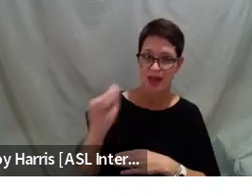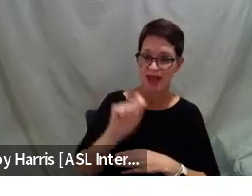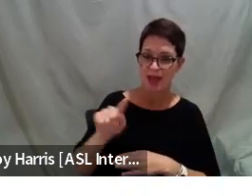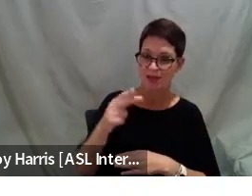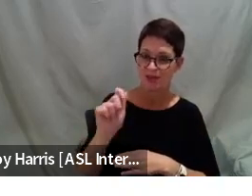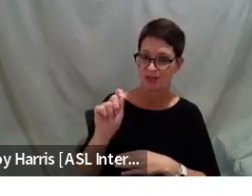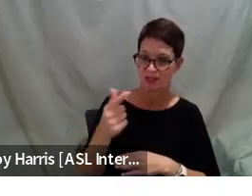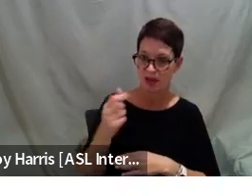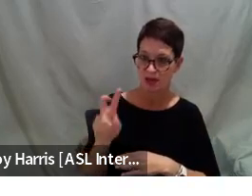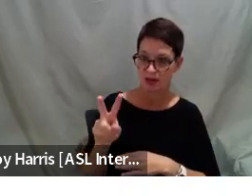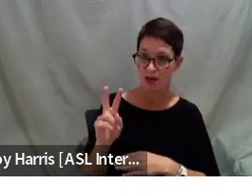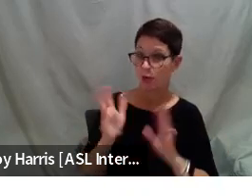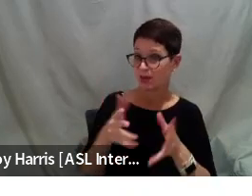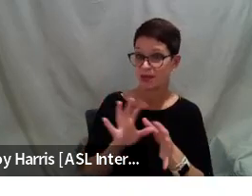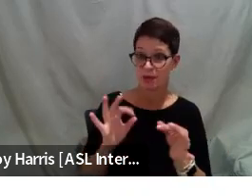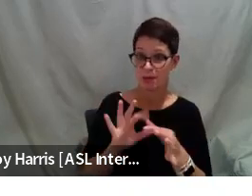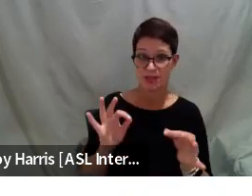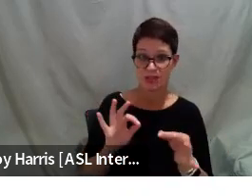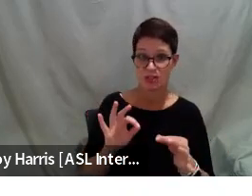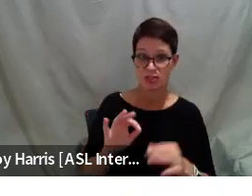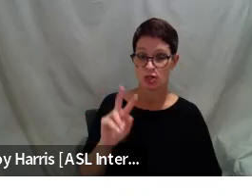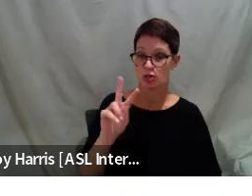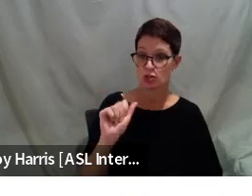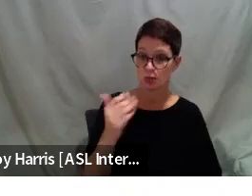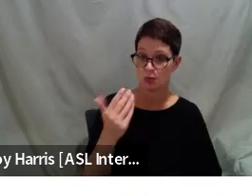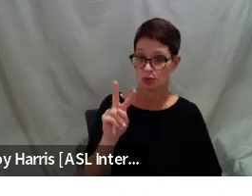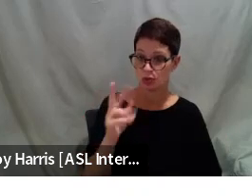publichealthpreparedness@phila.gov or leave us a message at